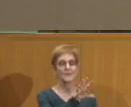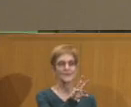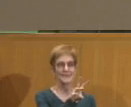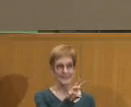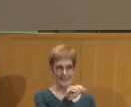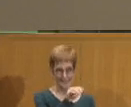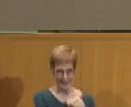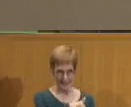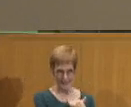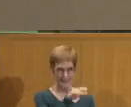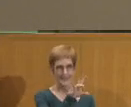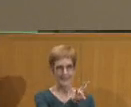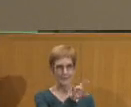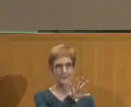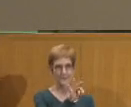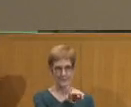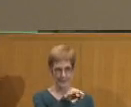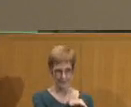Thank you, Mayor.